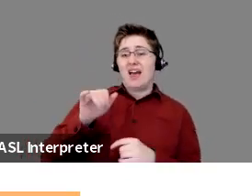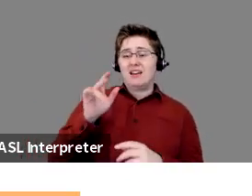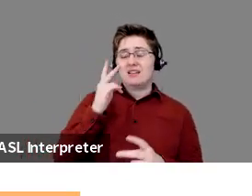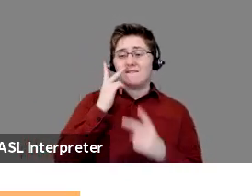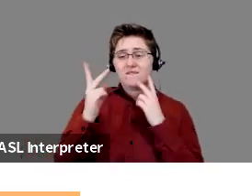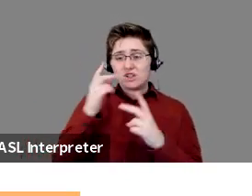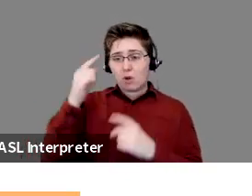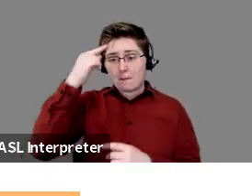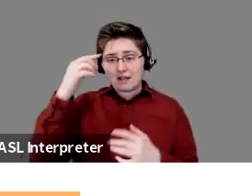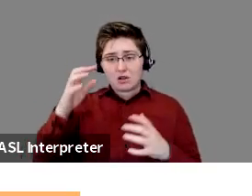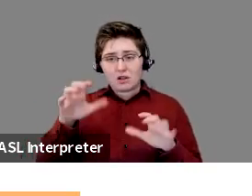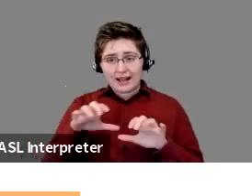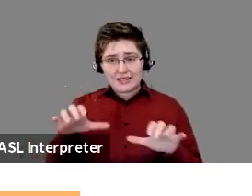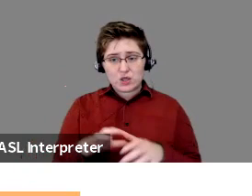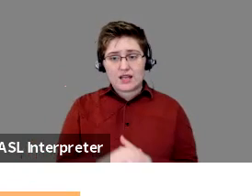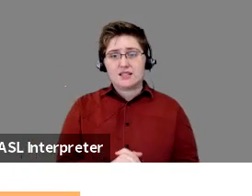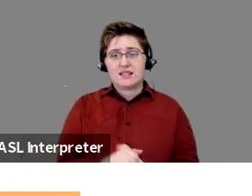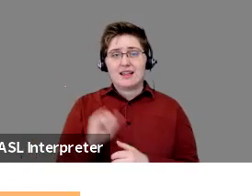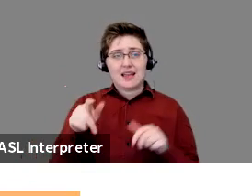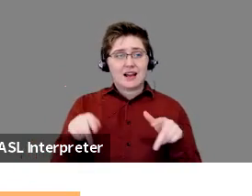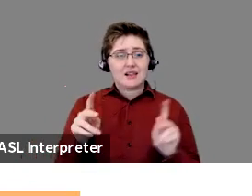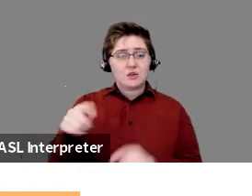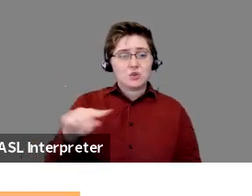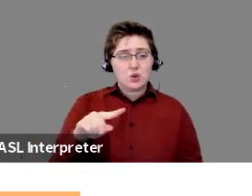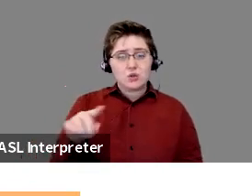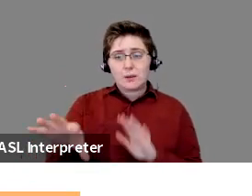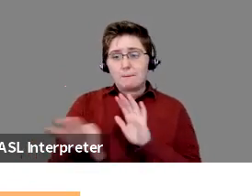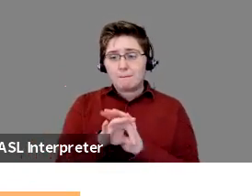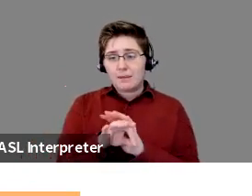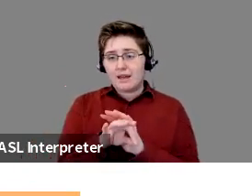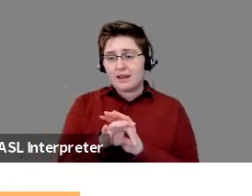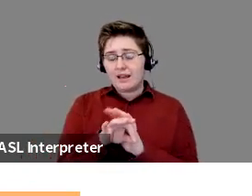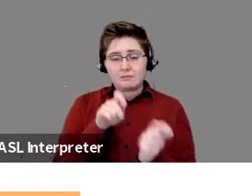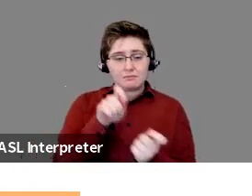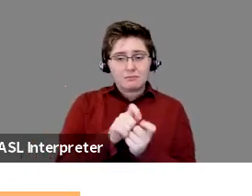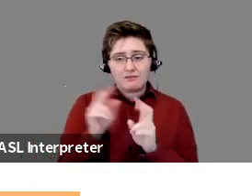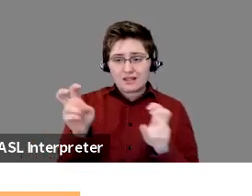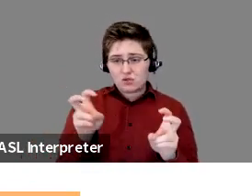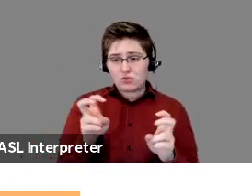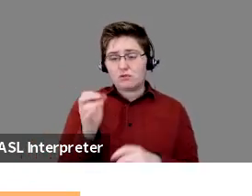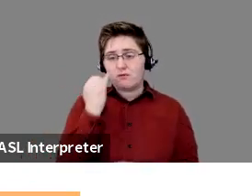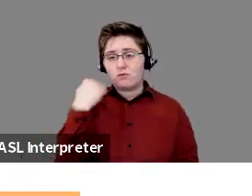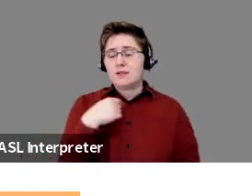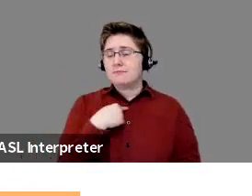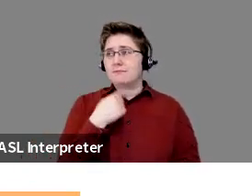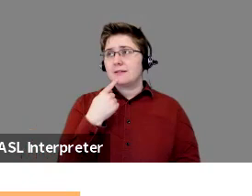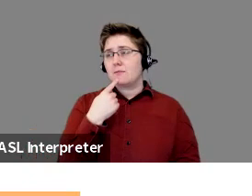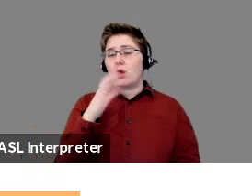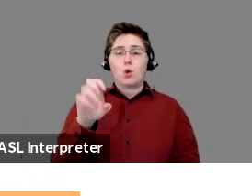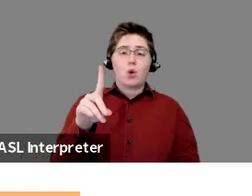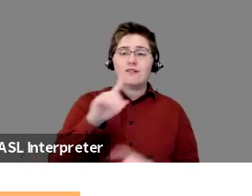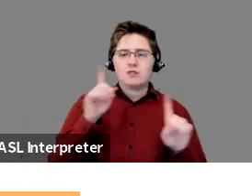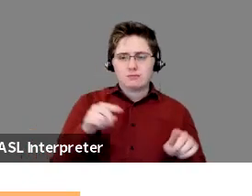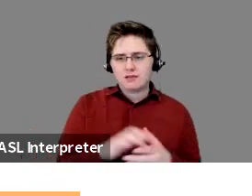visual mental exercise that allows you to pick a particular issue. So say we say, you know, COVID response in this